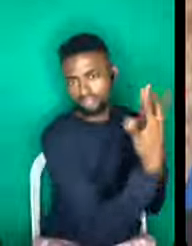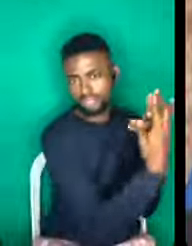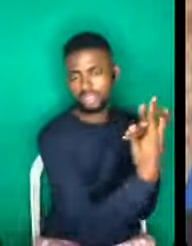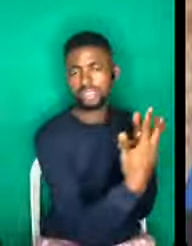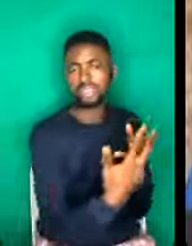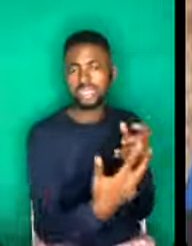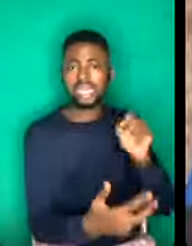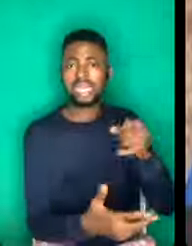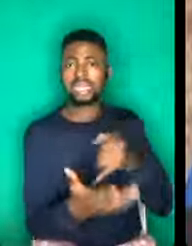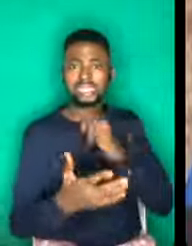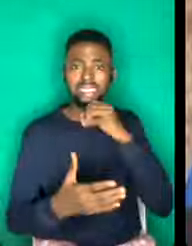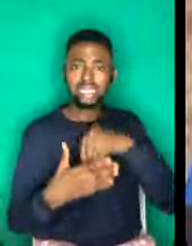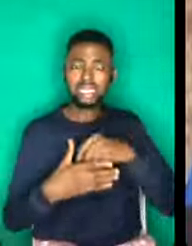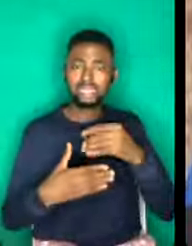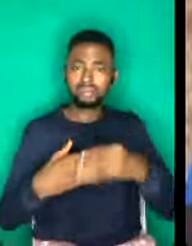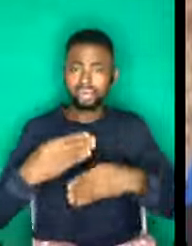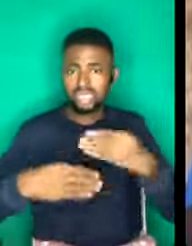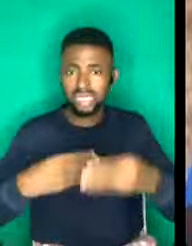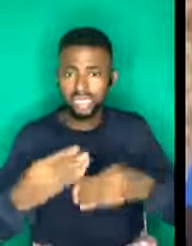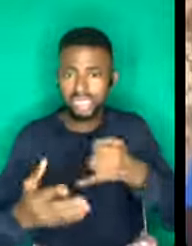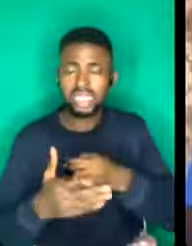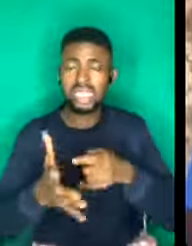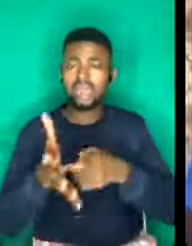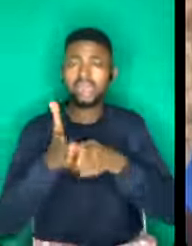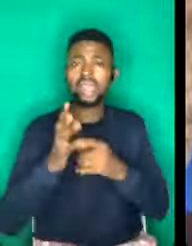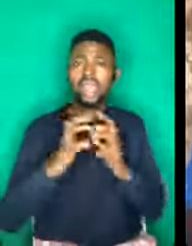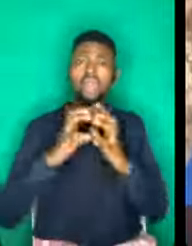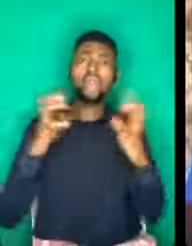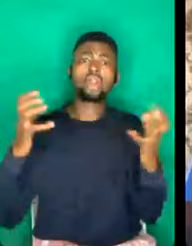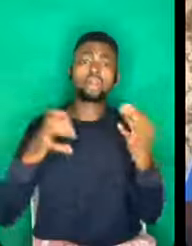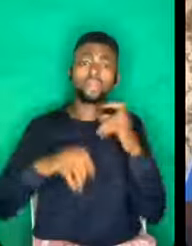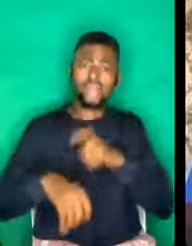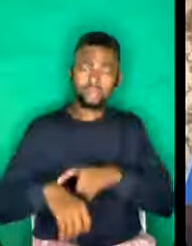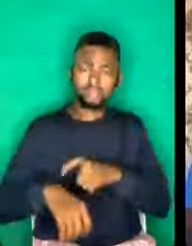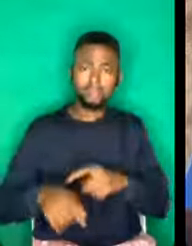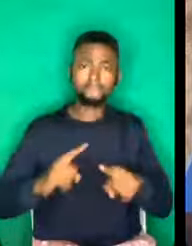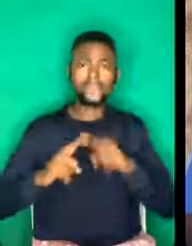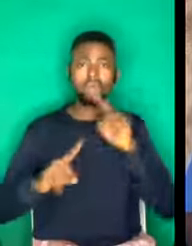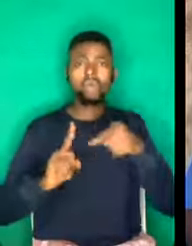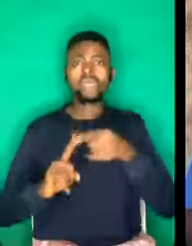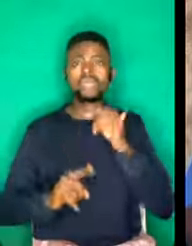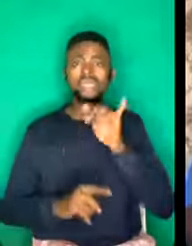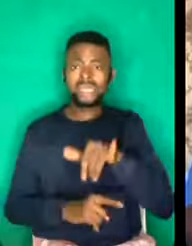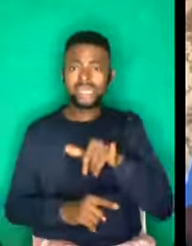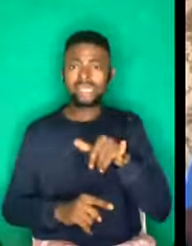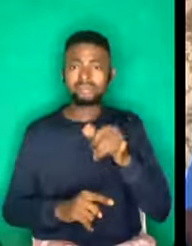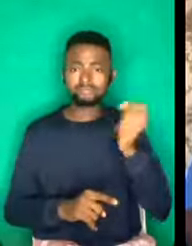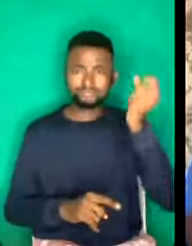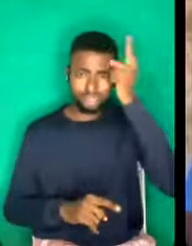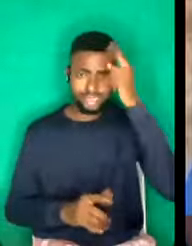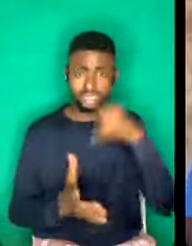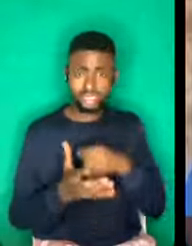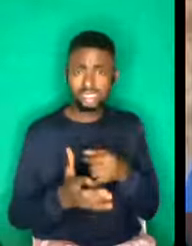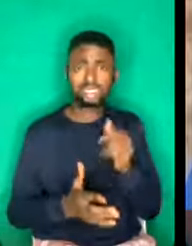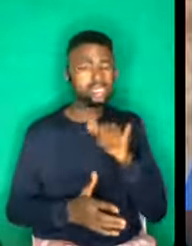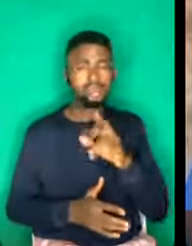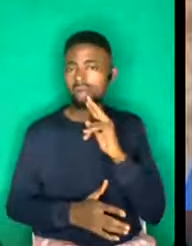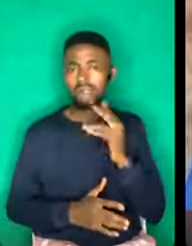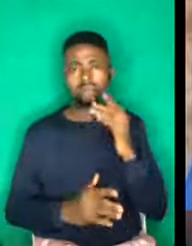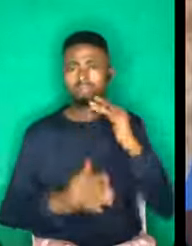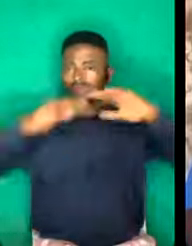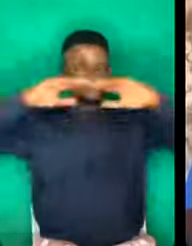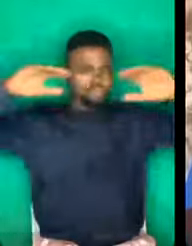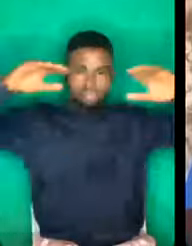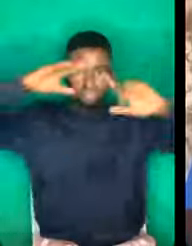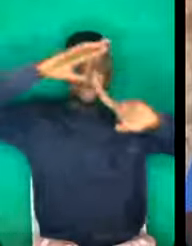in the process. It takes a lot of time. However, when they get it, they are getting it. When they get it, they are there, and then everyone